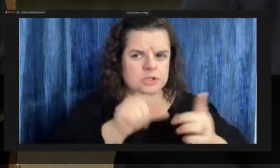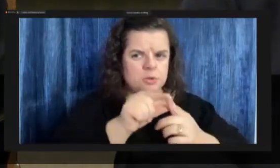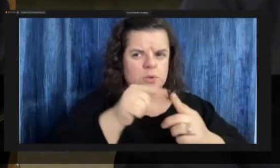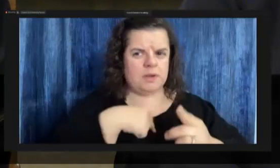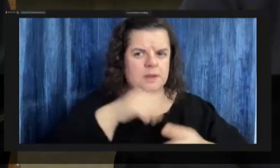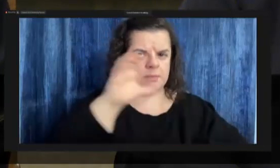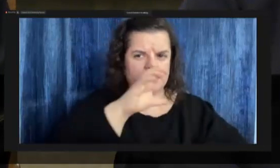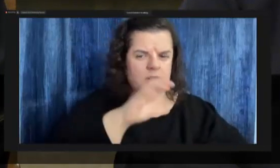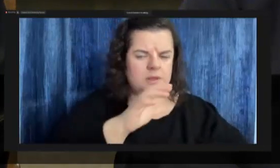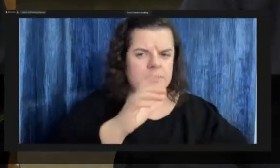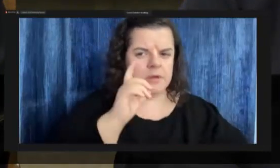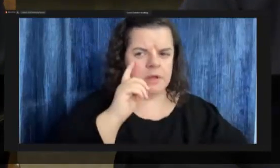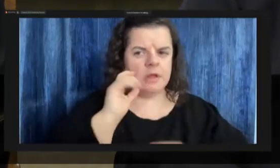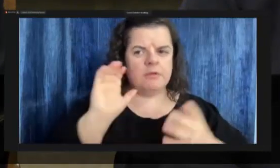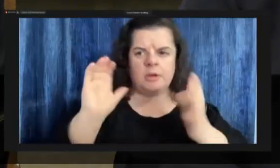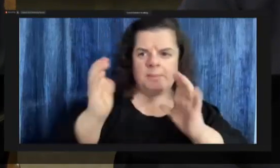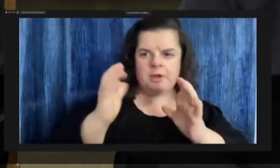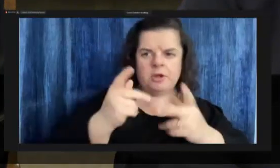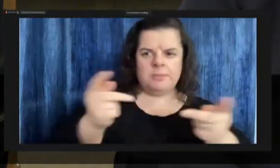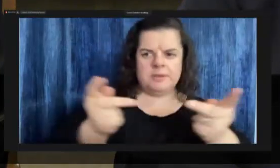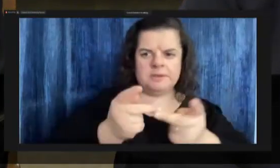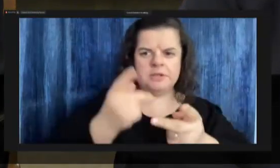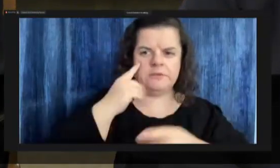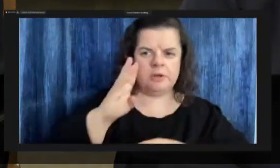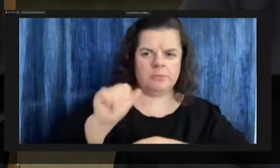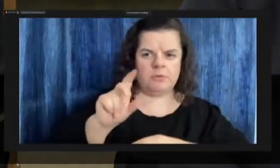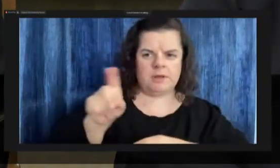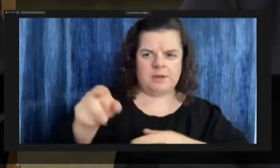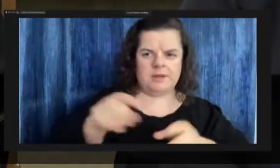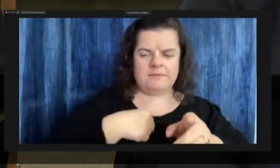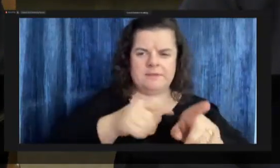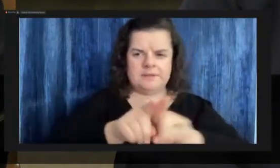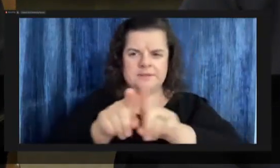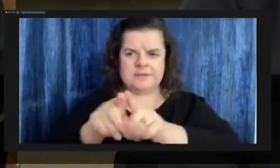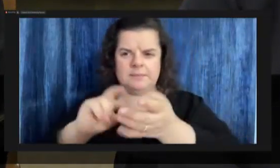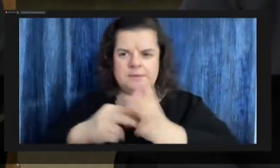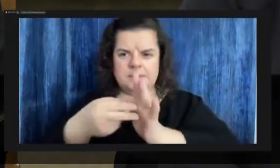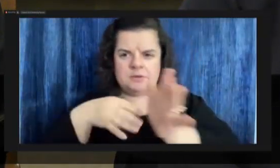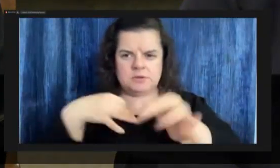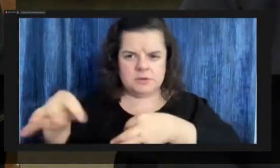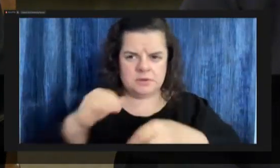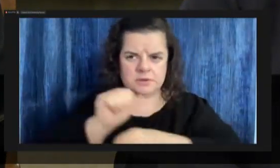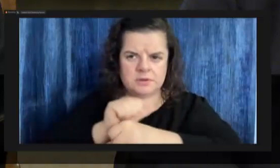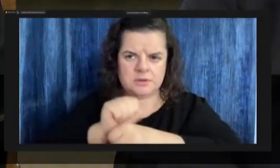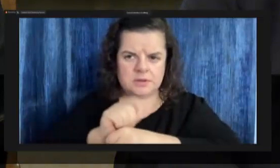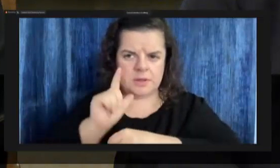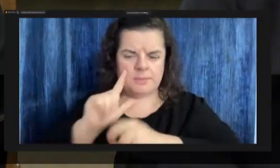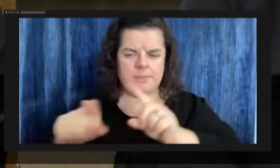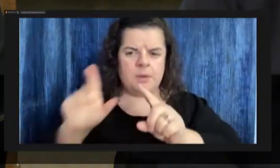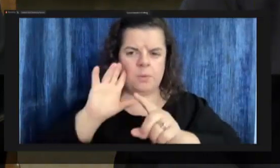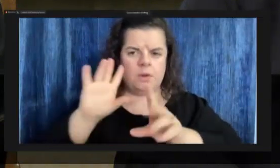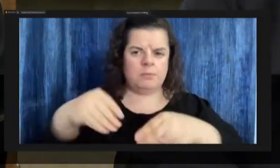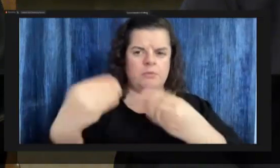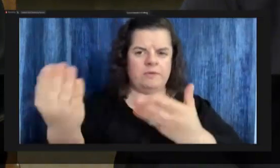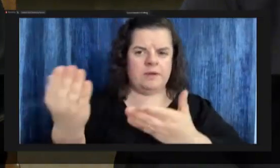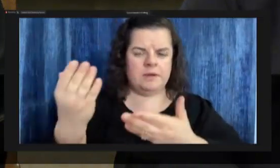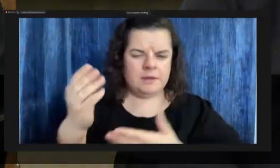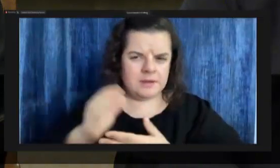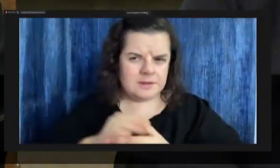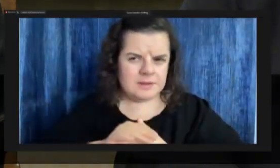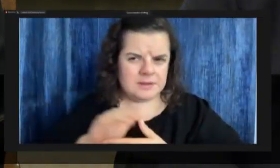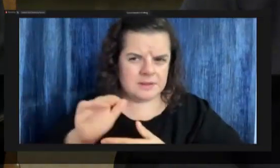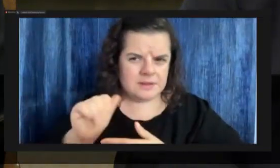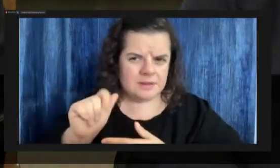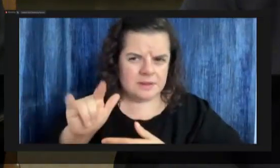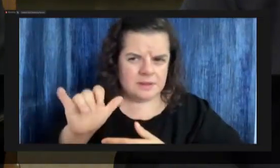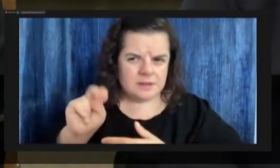mirrored position of Brett and would have the same job description as what Brett would have, and just provide Allison with the kind of resource that she